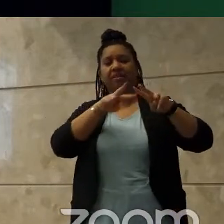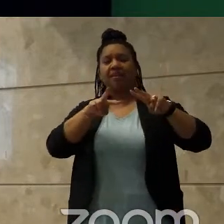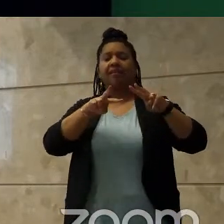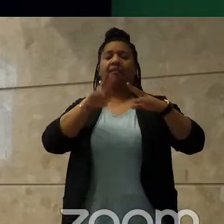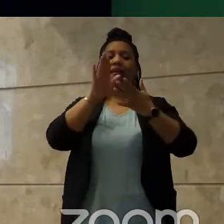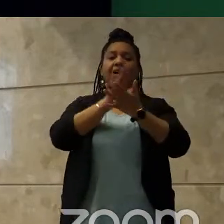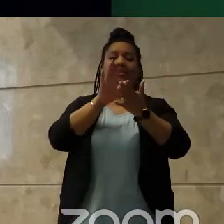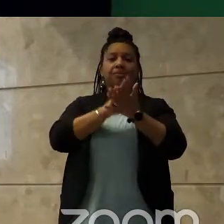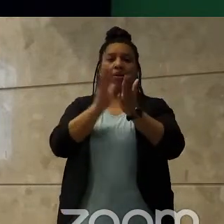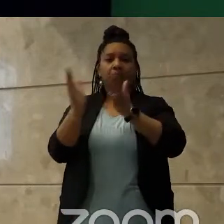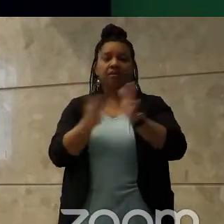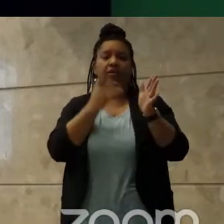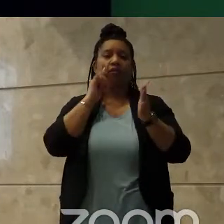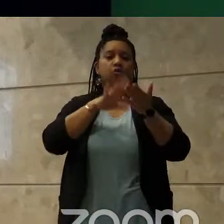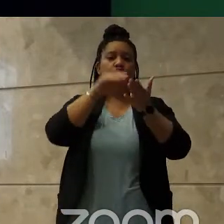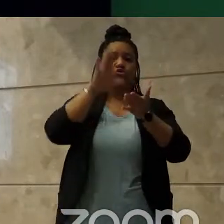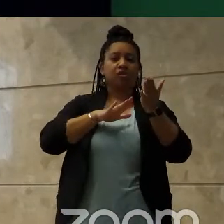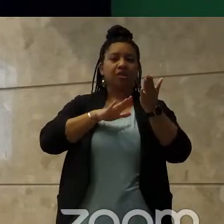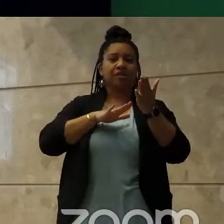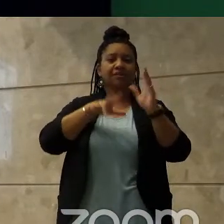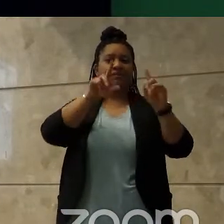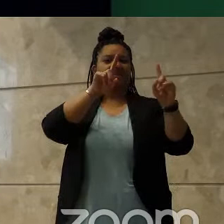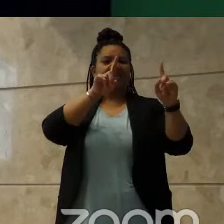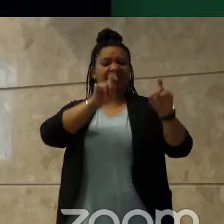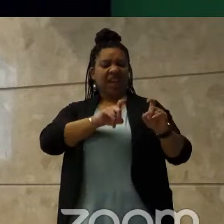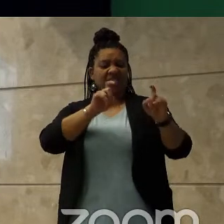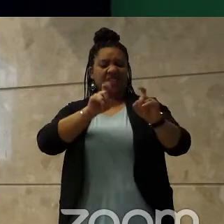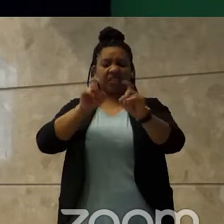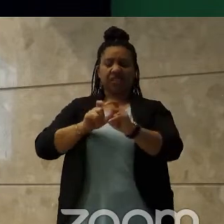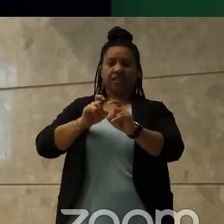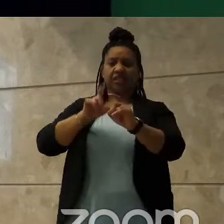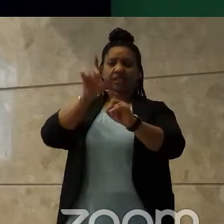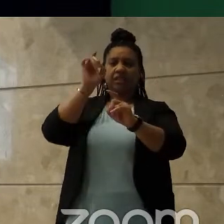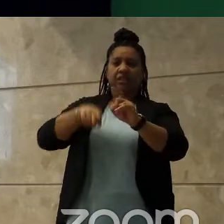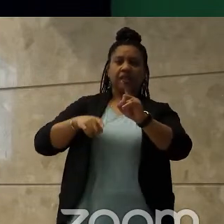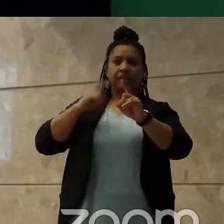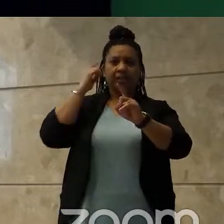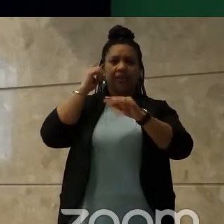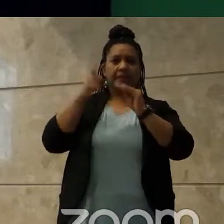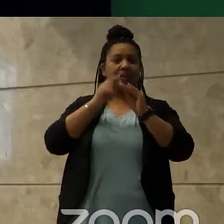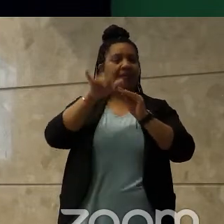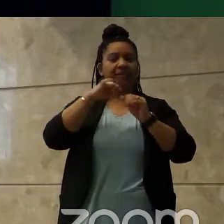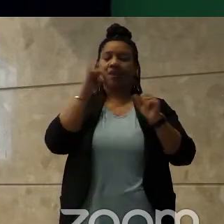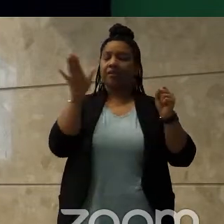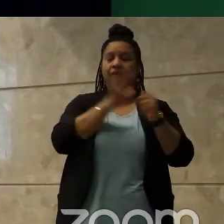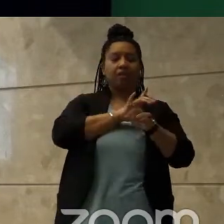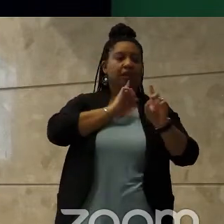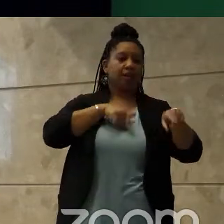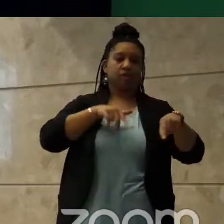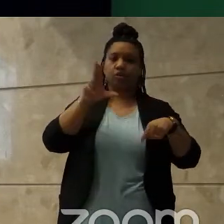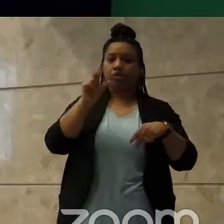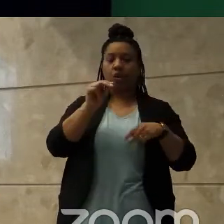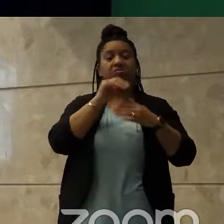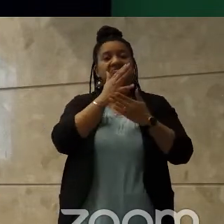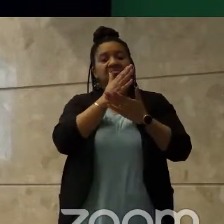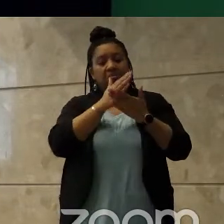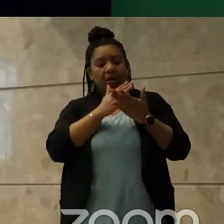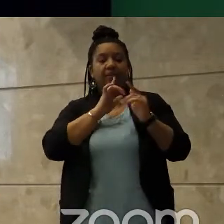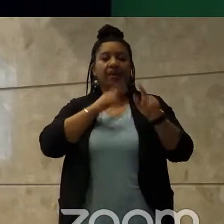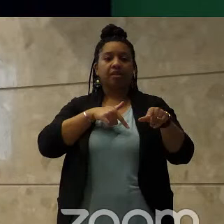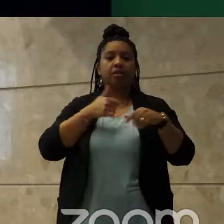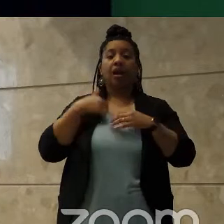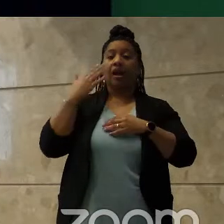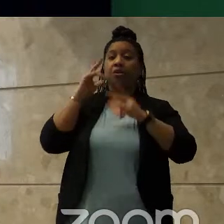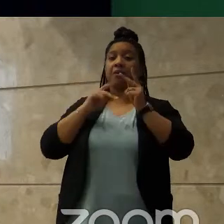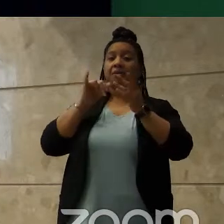put testing in perspective. It is a part of the answer. It is not the full answer. It really is not. I know people who had